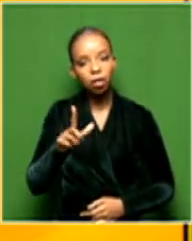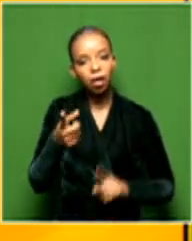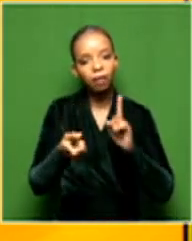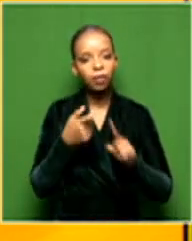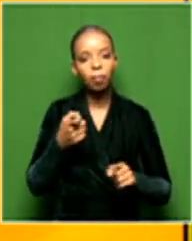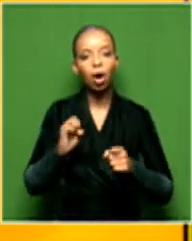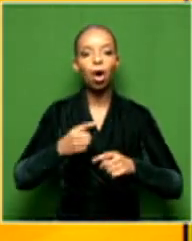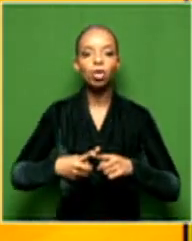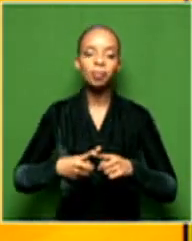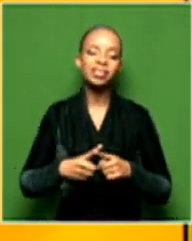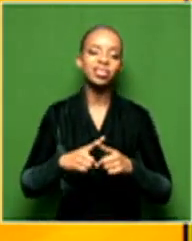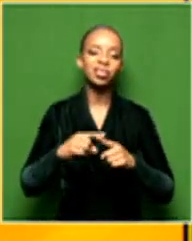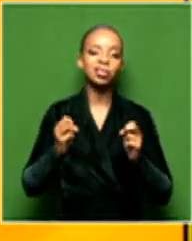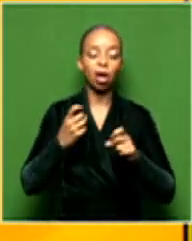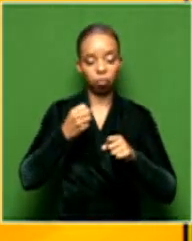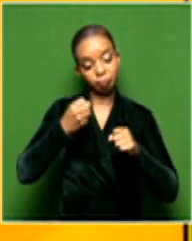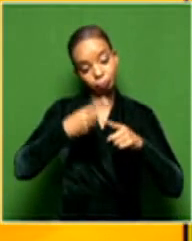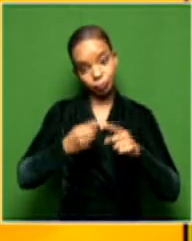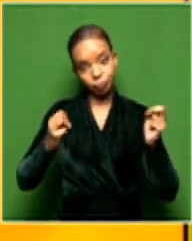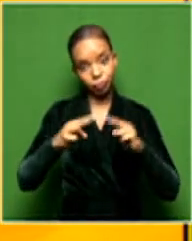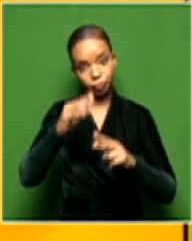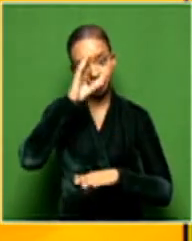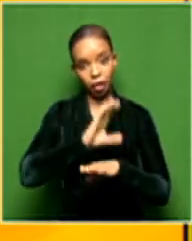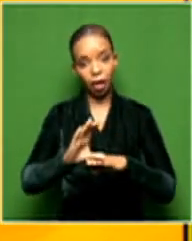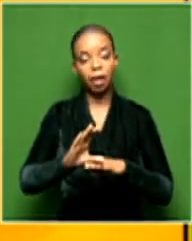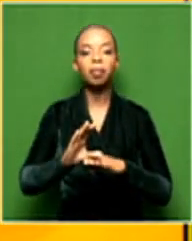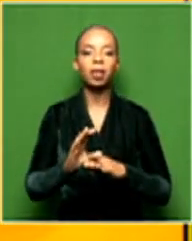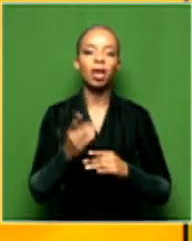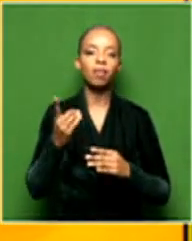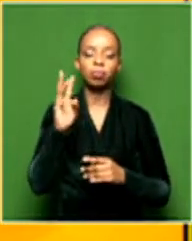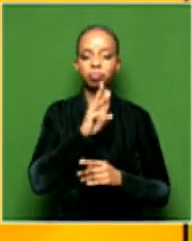rise in demand for the occupational health and safety officers in the wake of the COVID-19 pandemic.